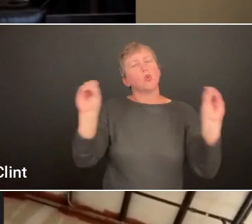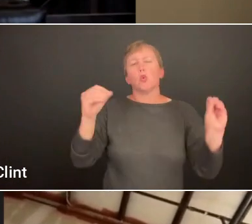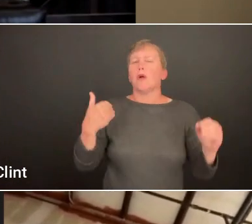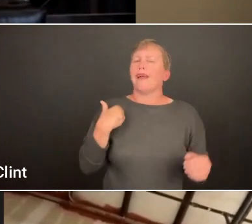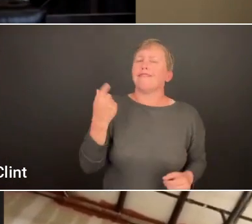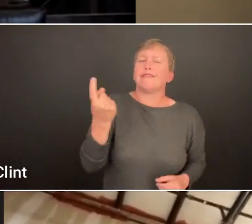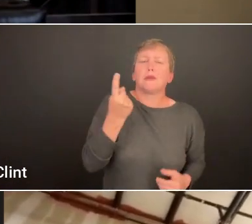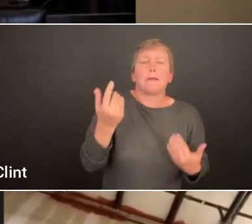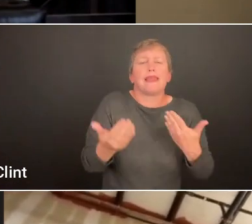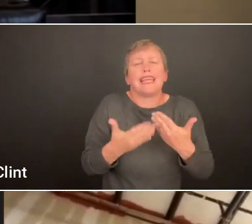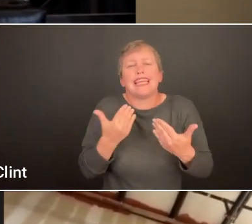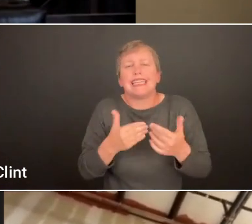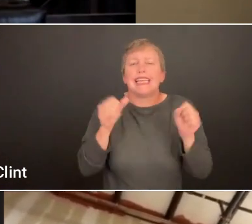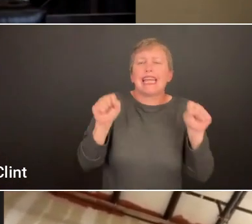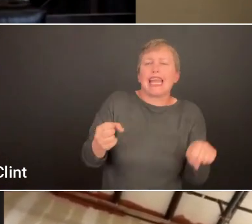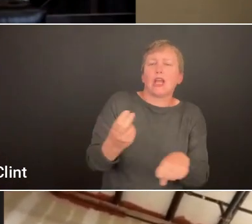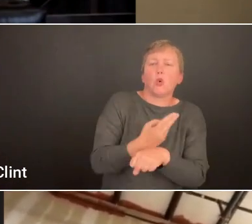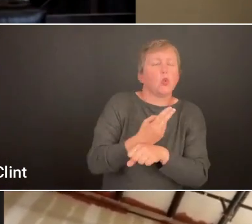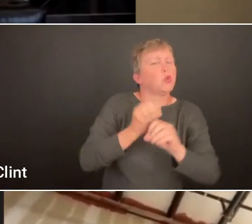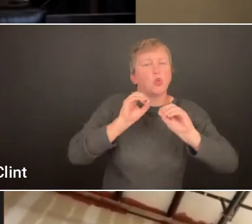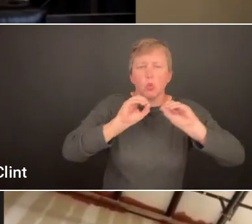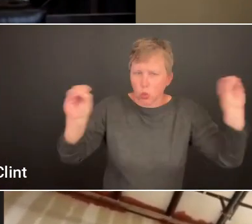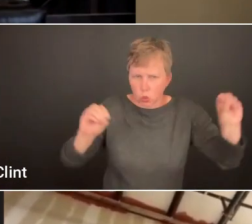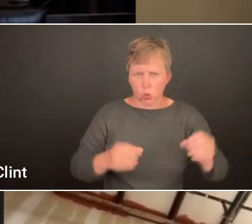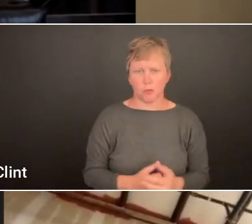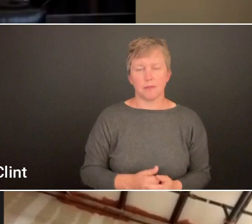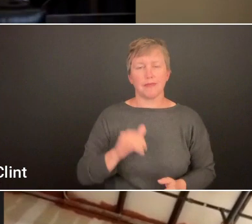bluntly, no, there is nothing easy out there.